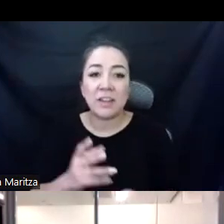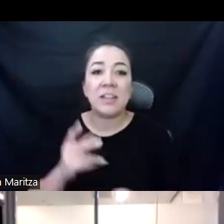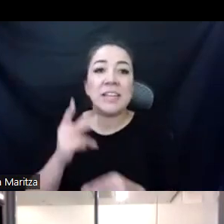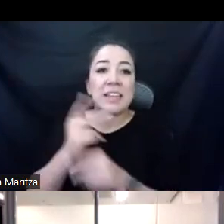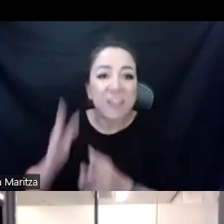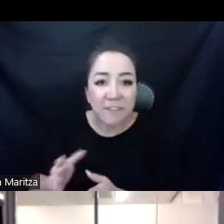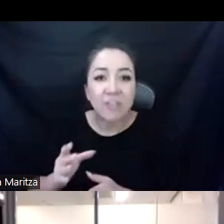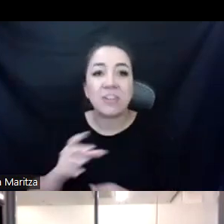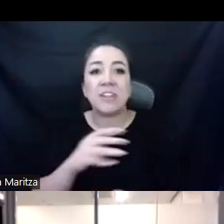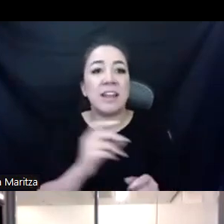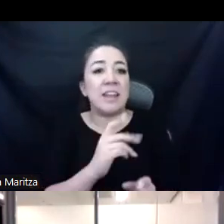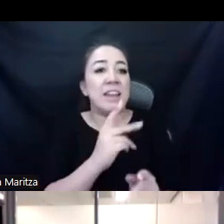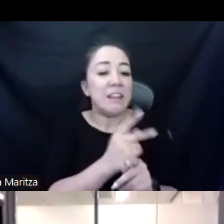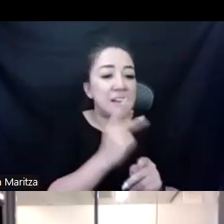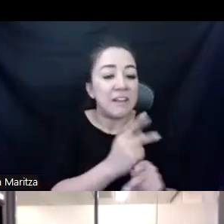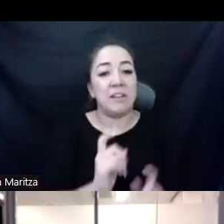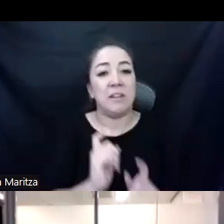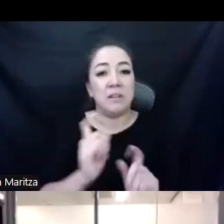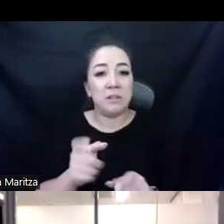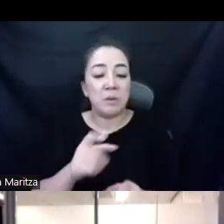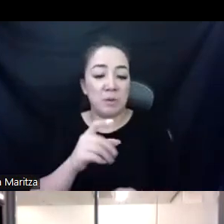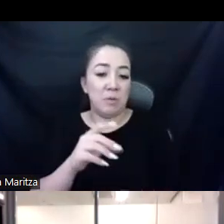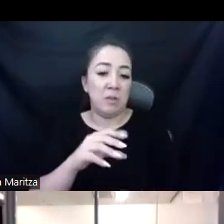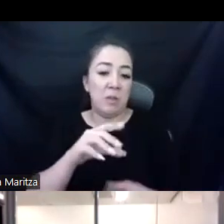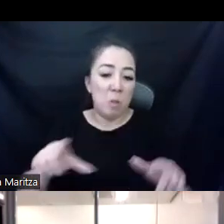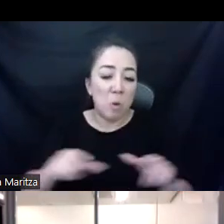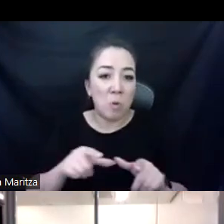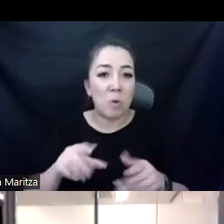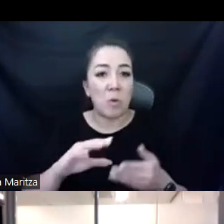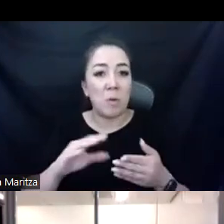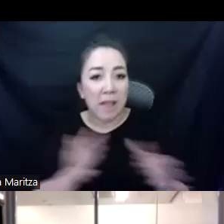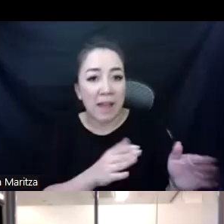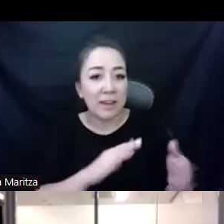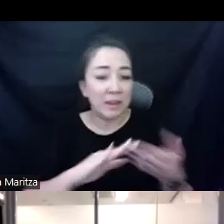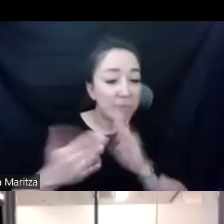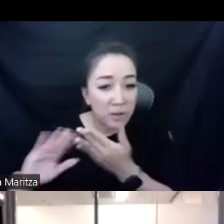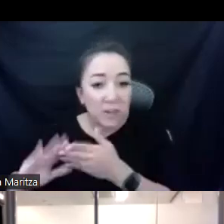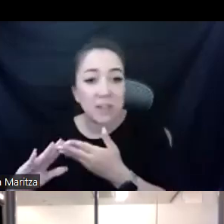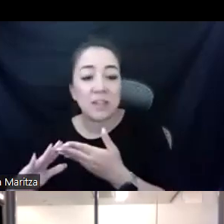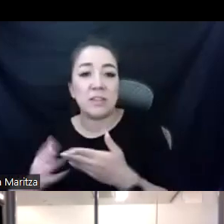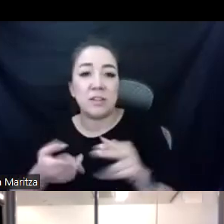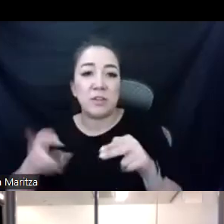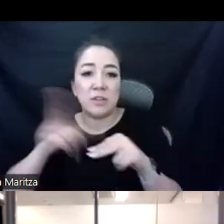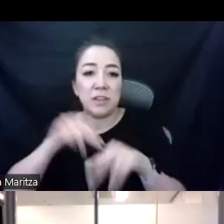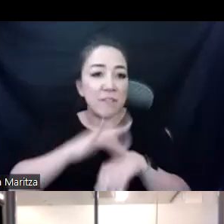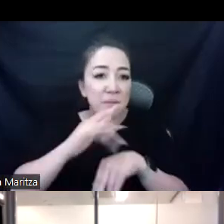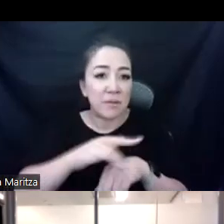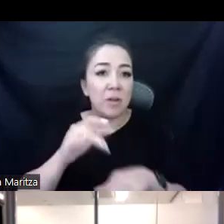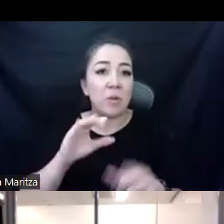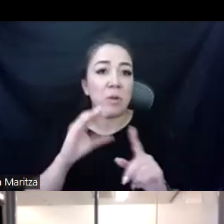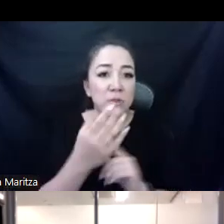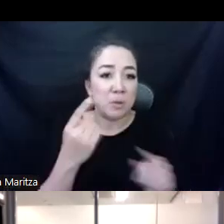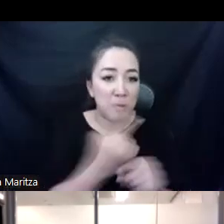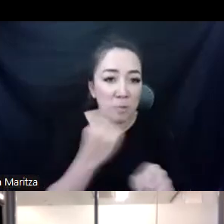caregivers and caregiving into local planning in communities, to increase the availability of culturally